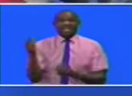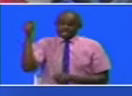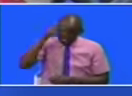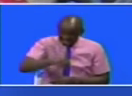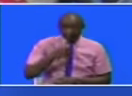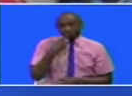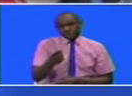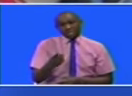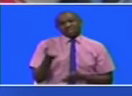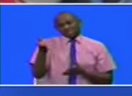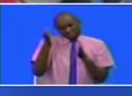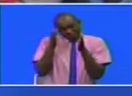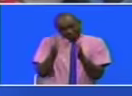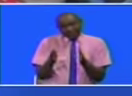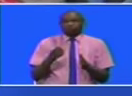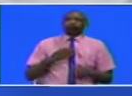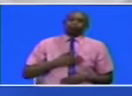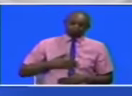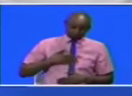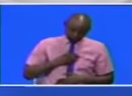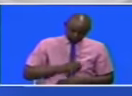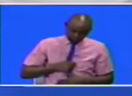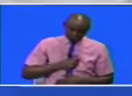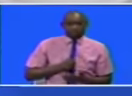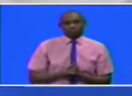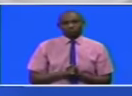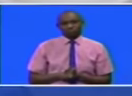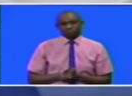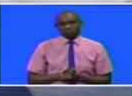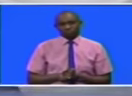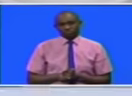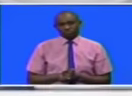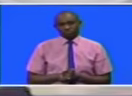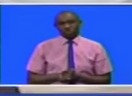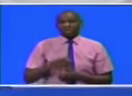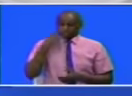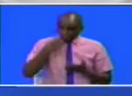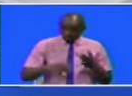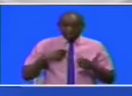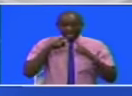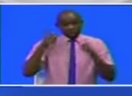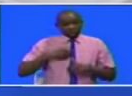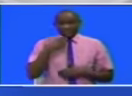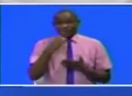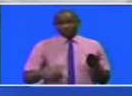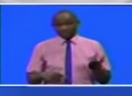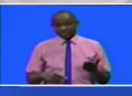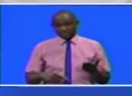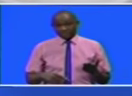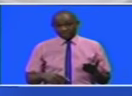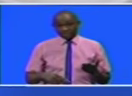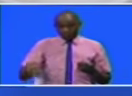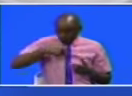Mark Kiptarbei Toh a good send-off. Was not what my accent may say. We